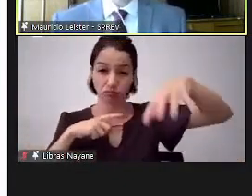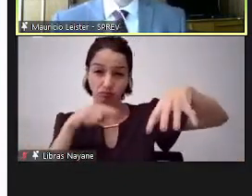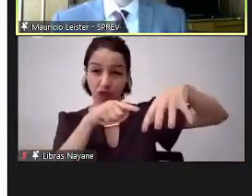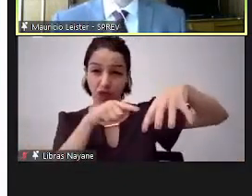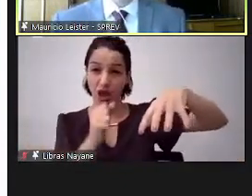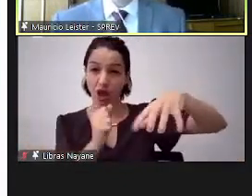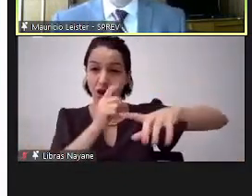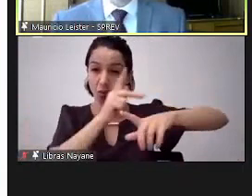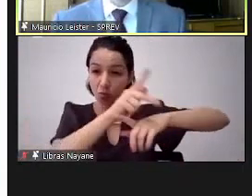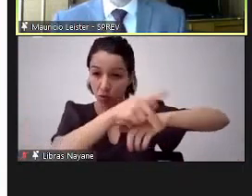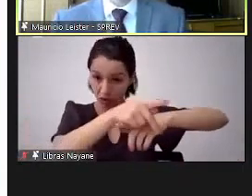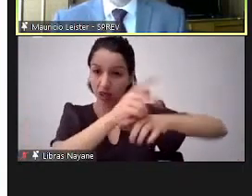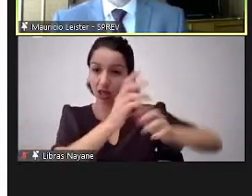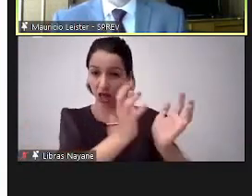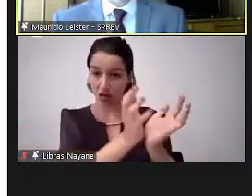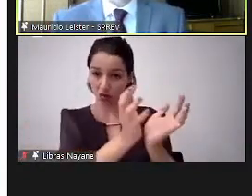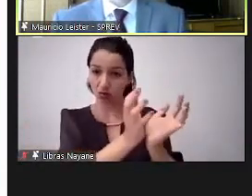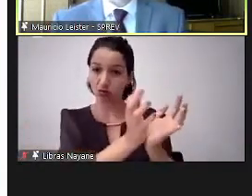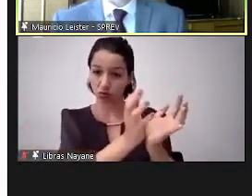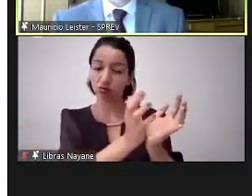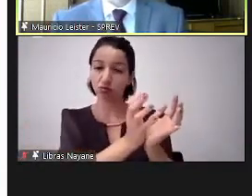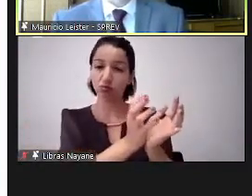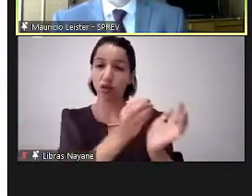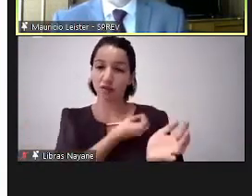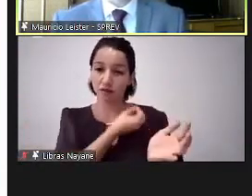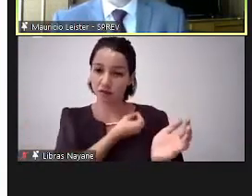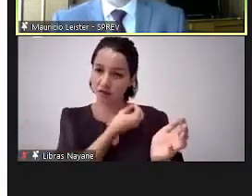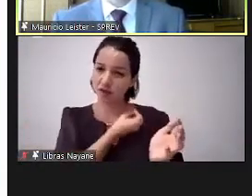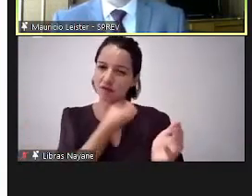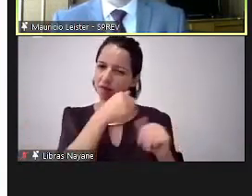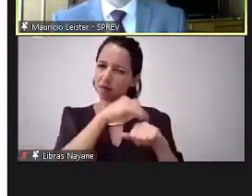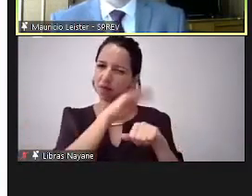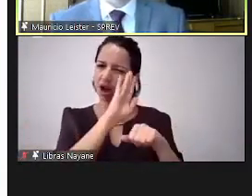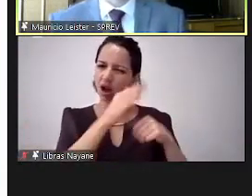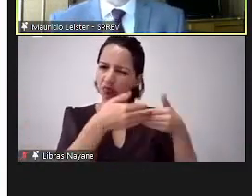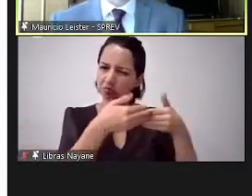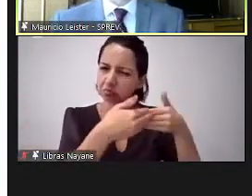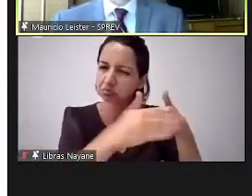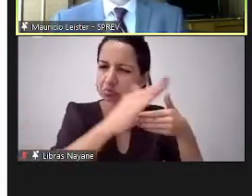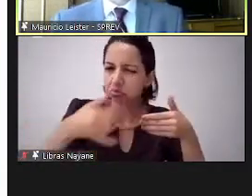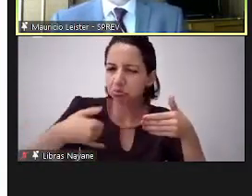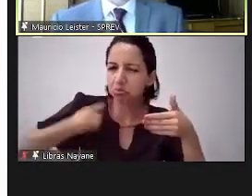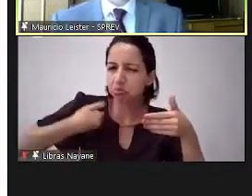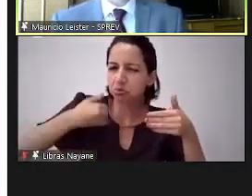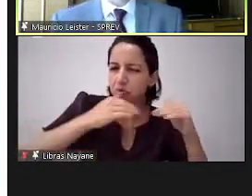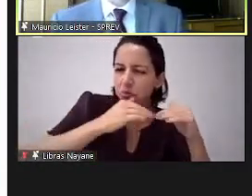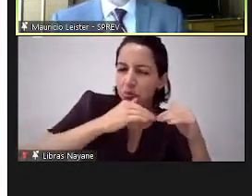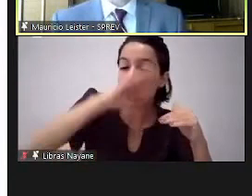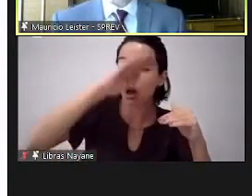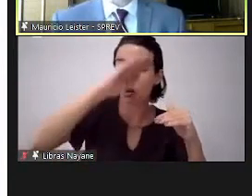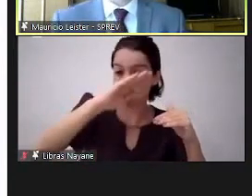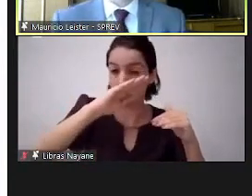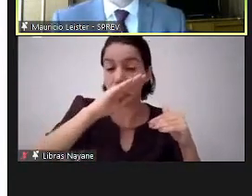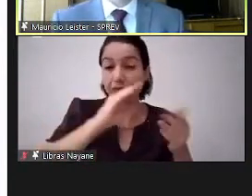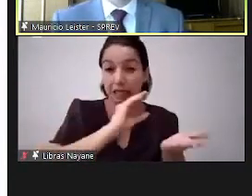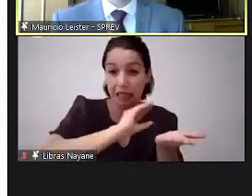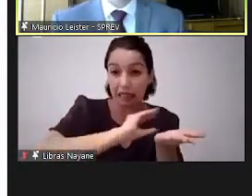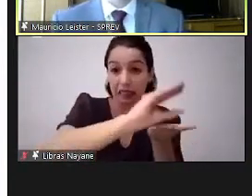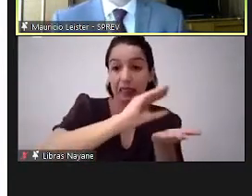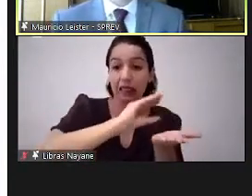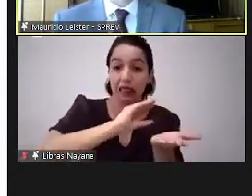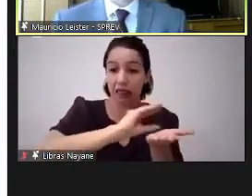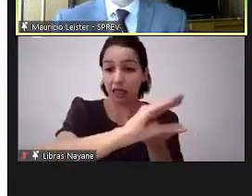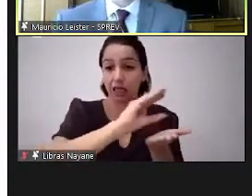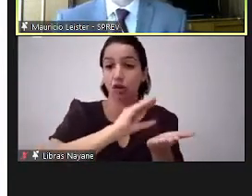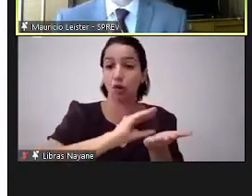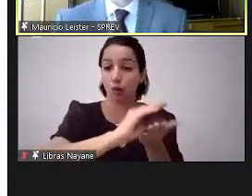one side we have the retired, on one side, of course, this is good, but it leads